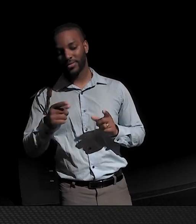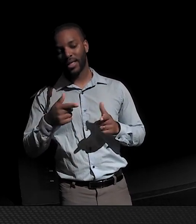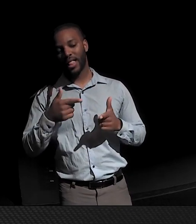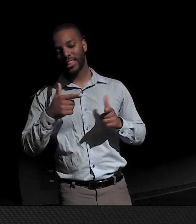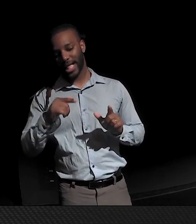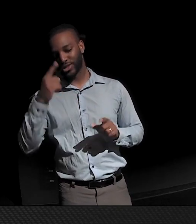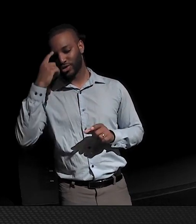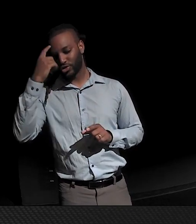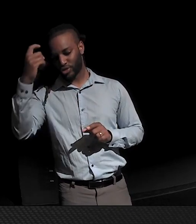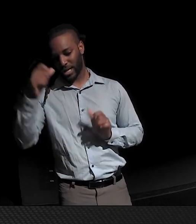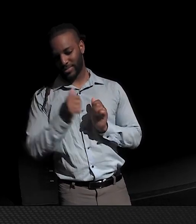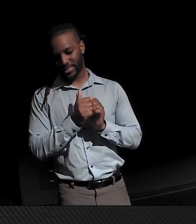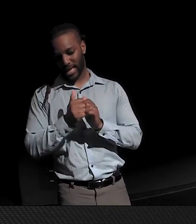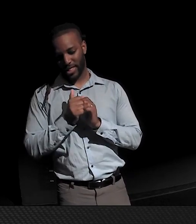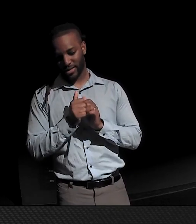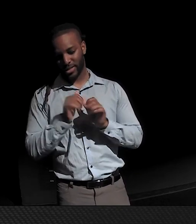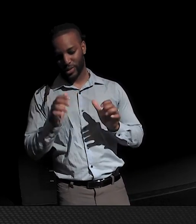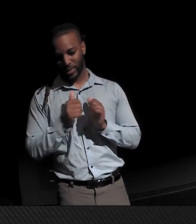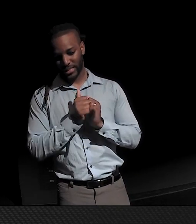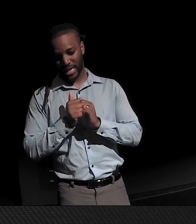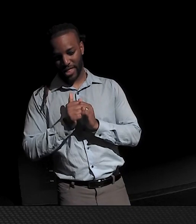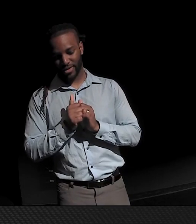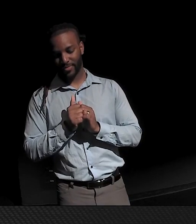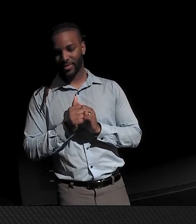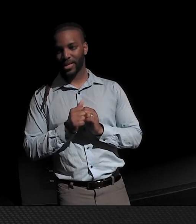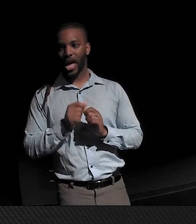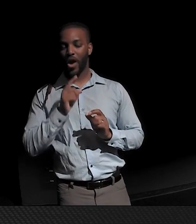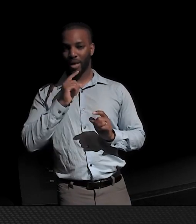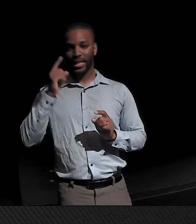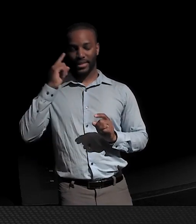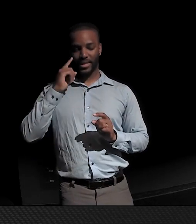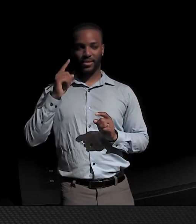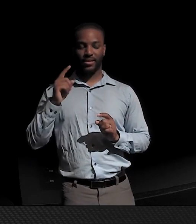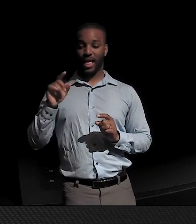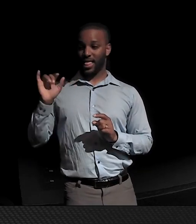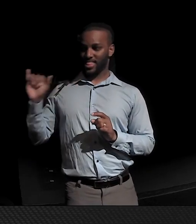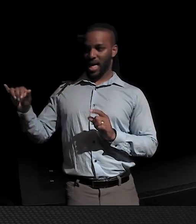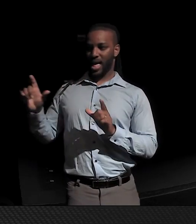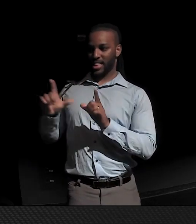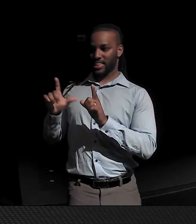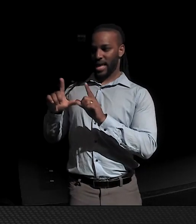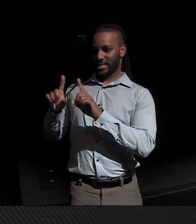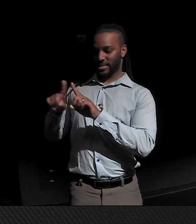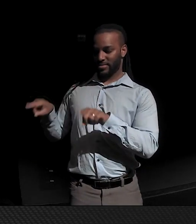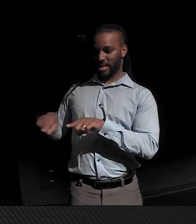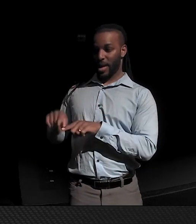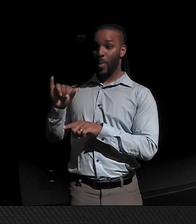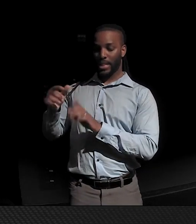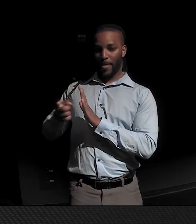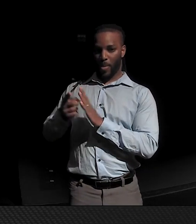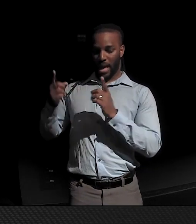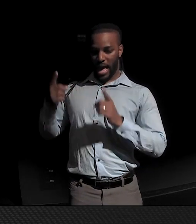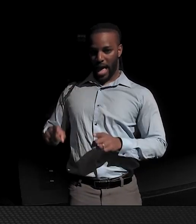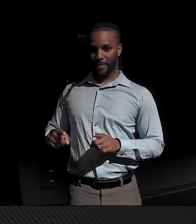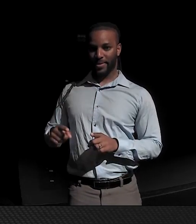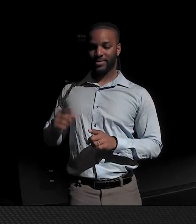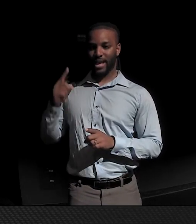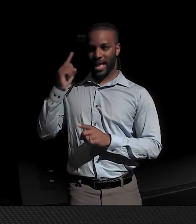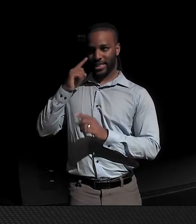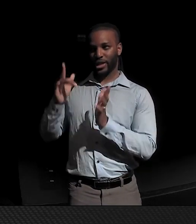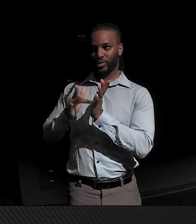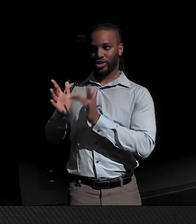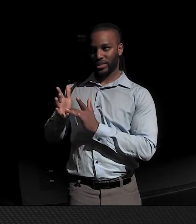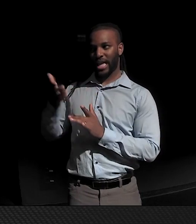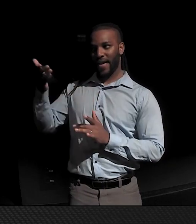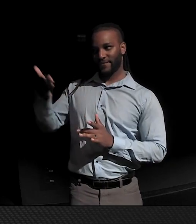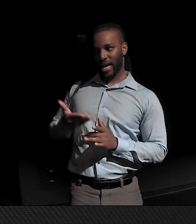together. Let's do it together. I really think, friends, that license plate, when that moment happened, I think it was Jesus